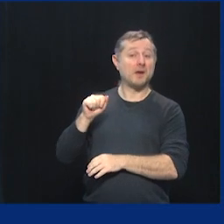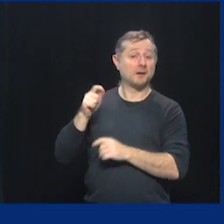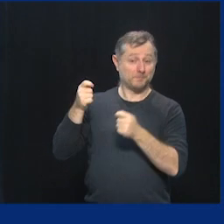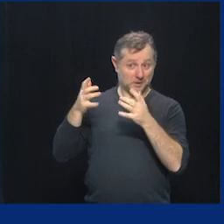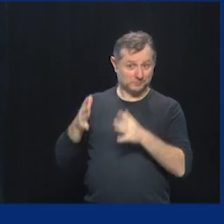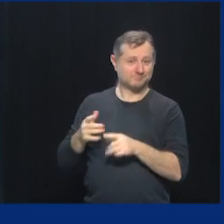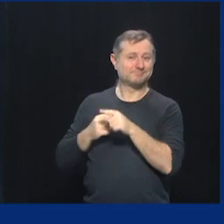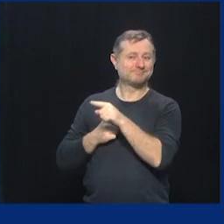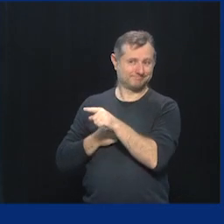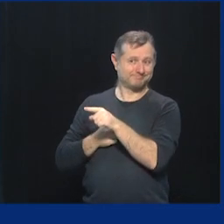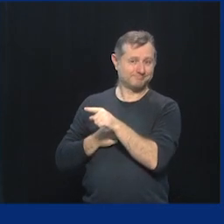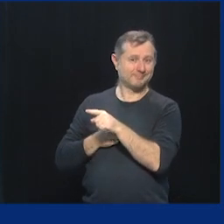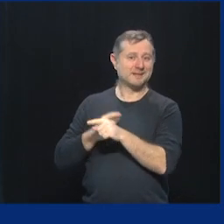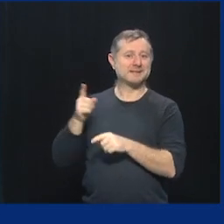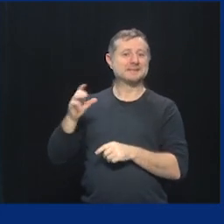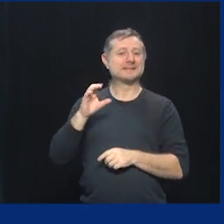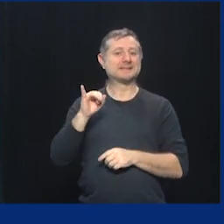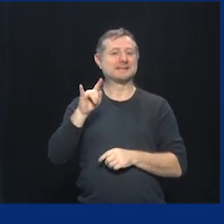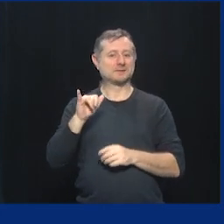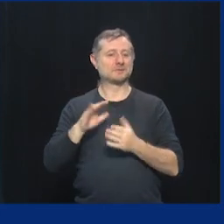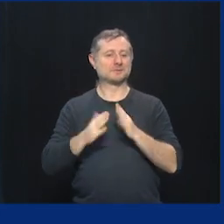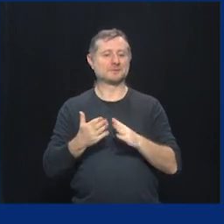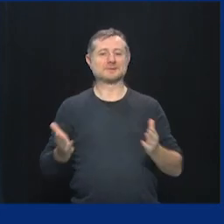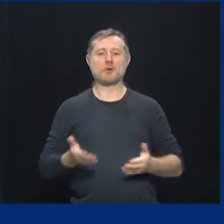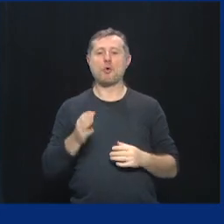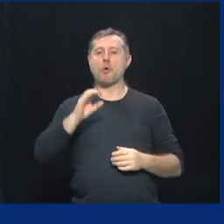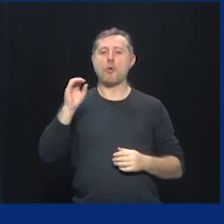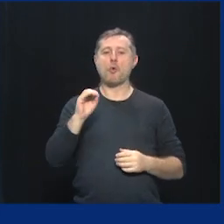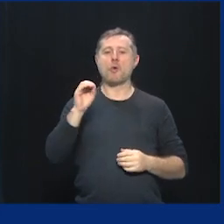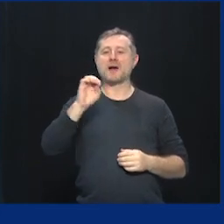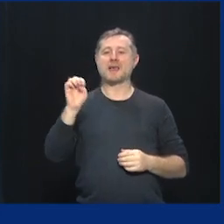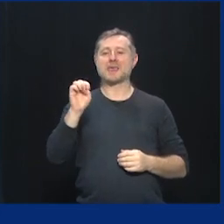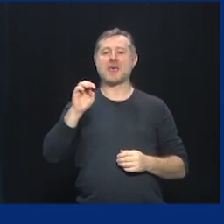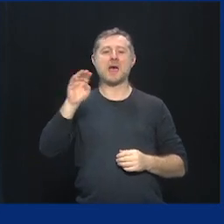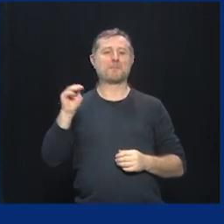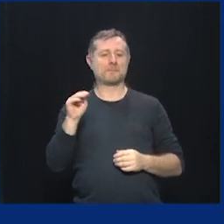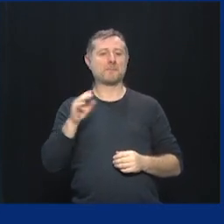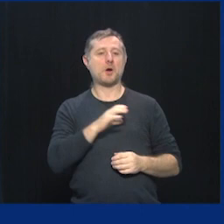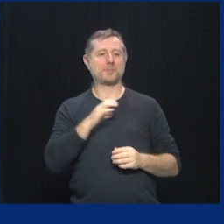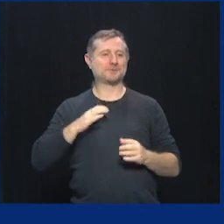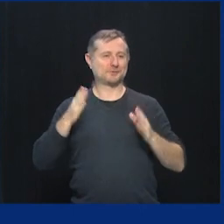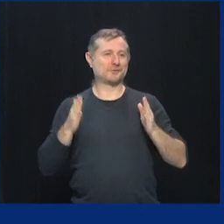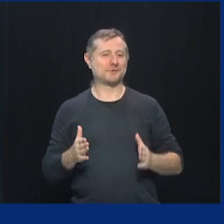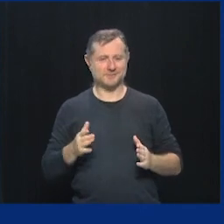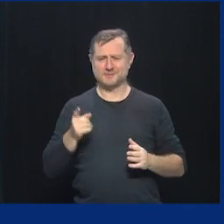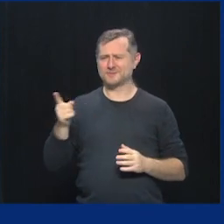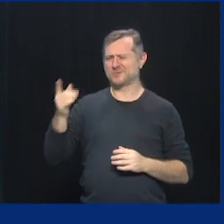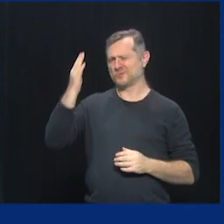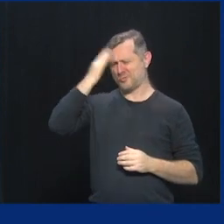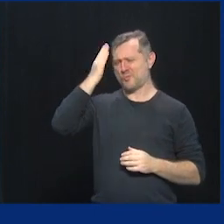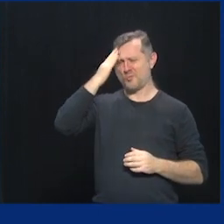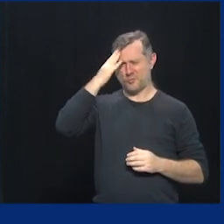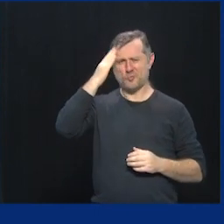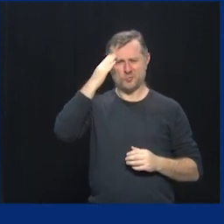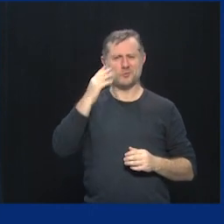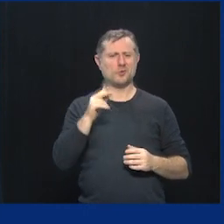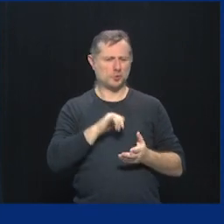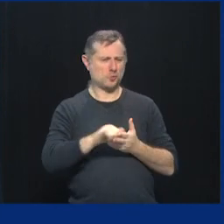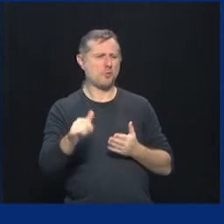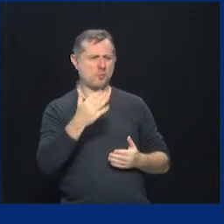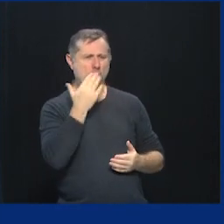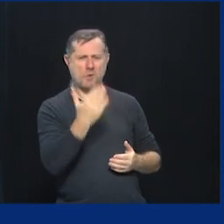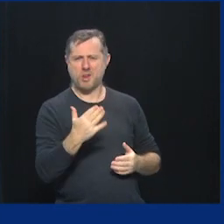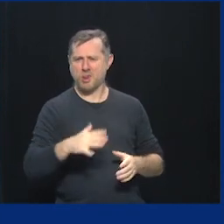city's OEM commissioner. So she knows New York well. We will fight